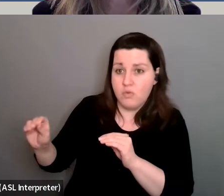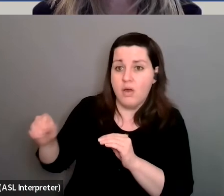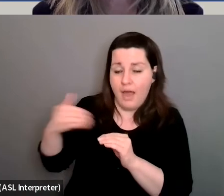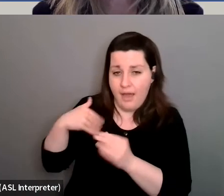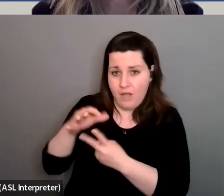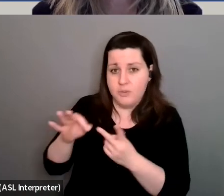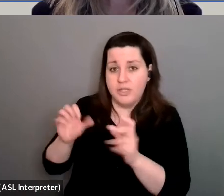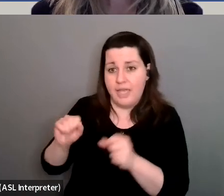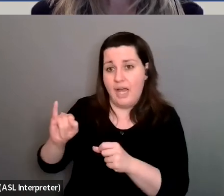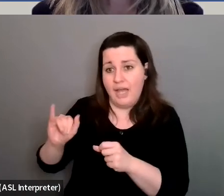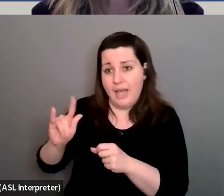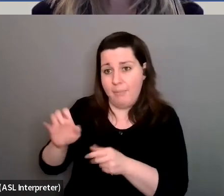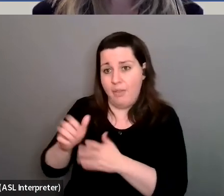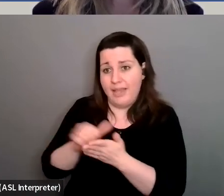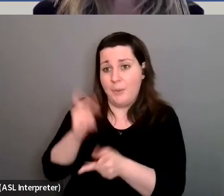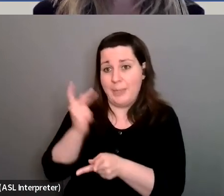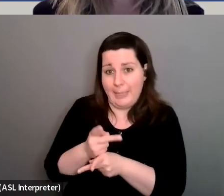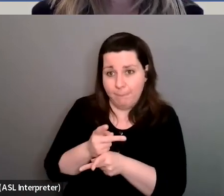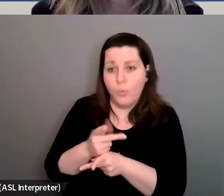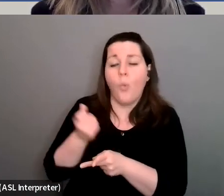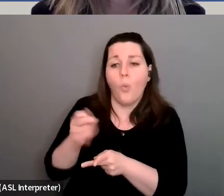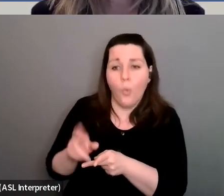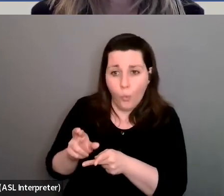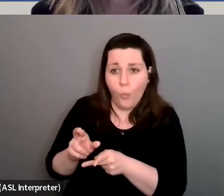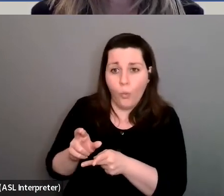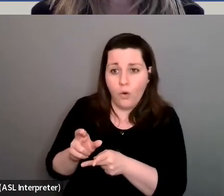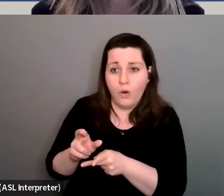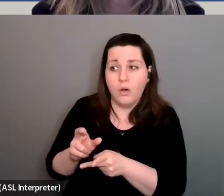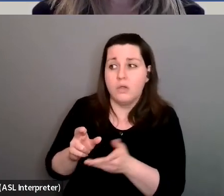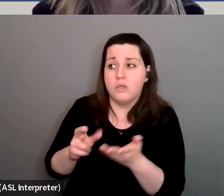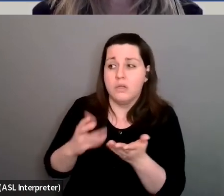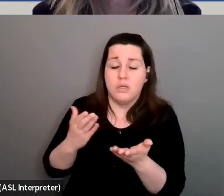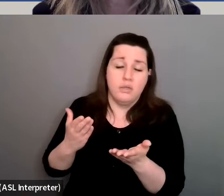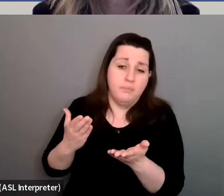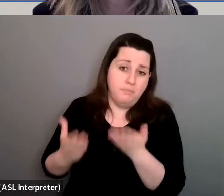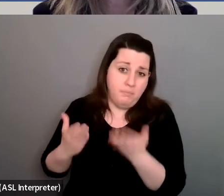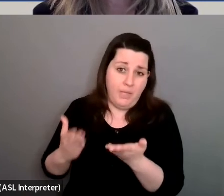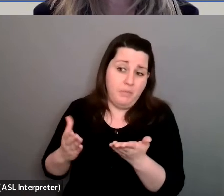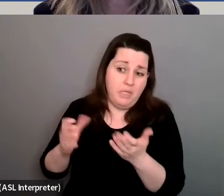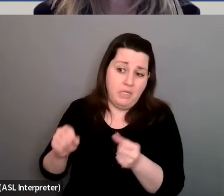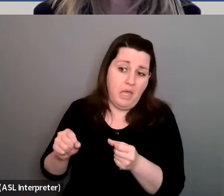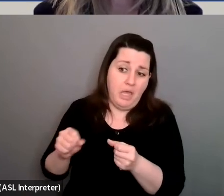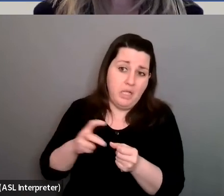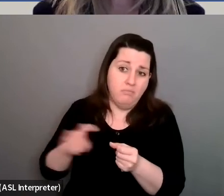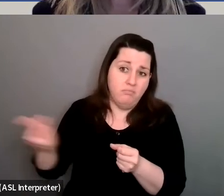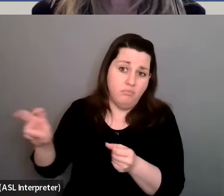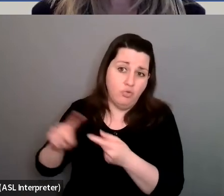keeping their IAble account, or if there was some sort of benefit available to them, they might want to look at the state they moved to.